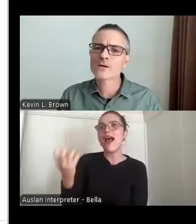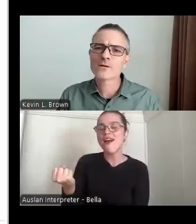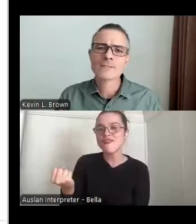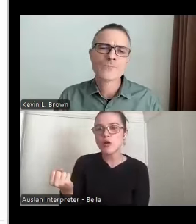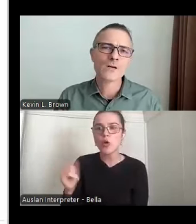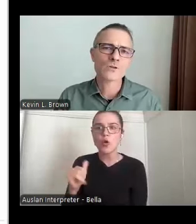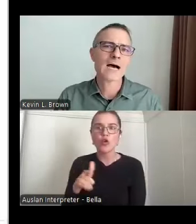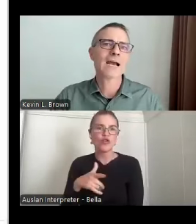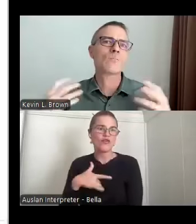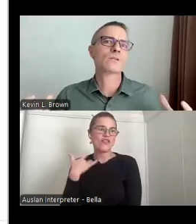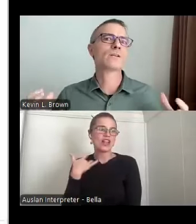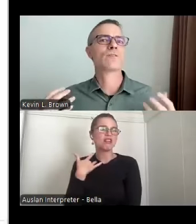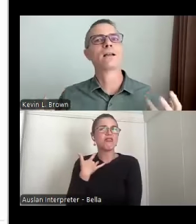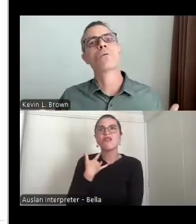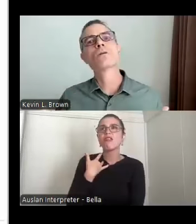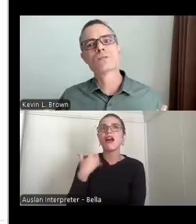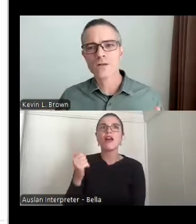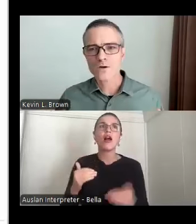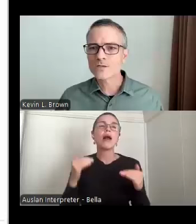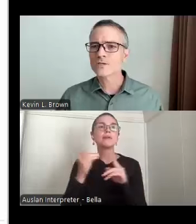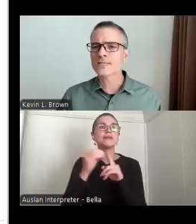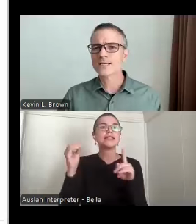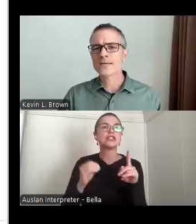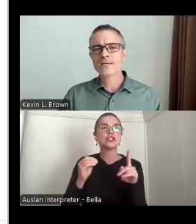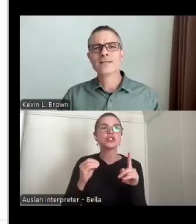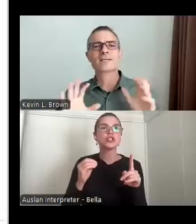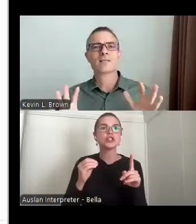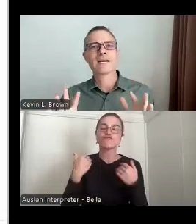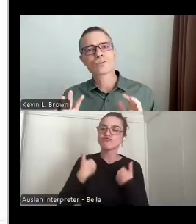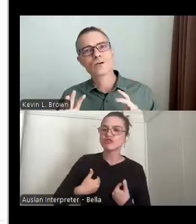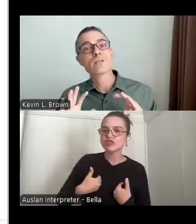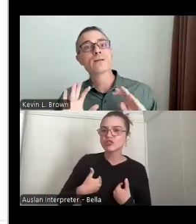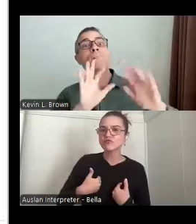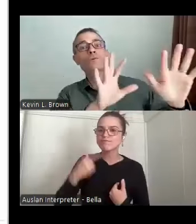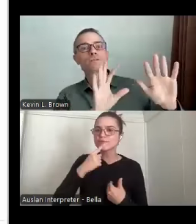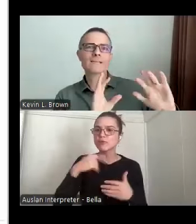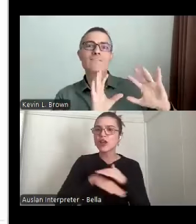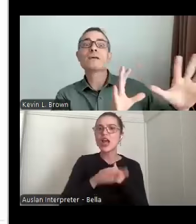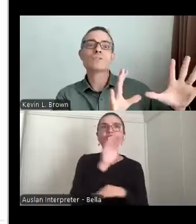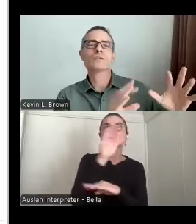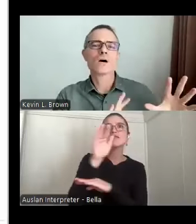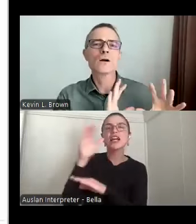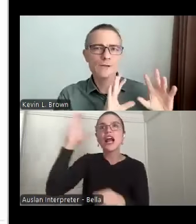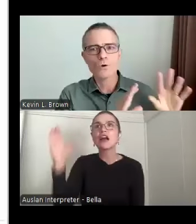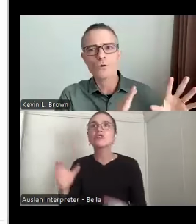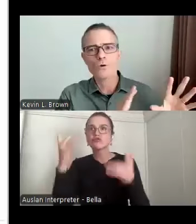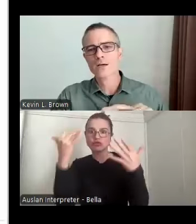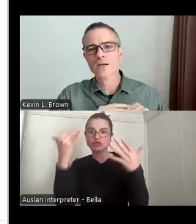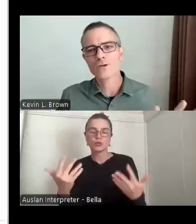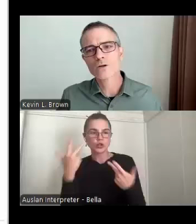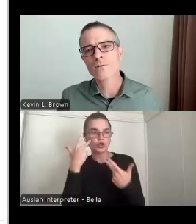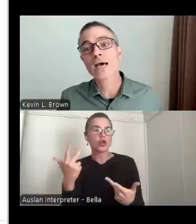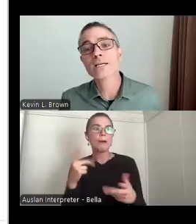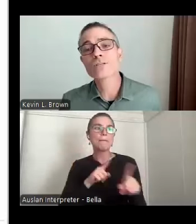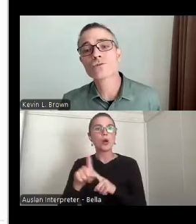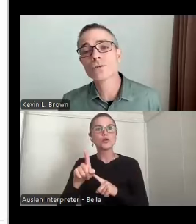maybe there's a higher percentage of high net worths in other countries. And yes, the data shows that most like foundations are in North America